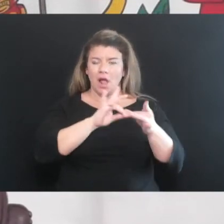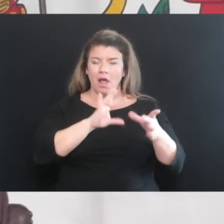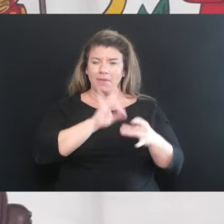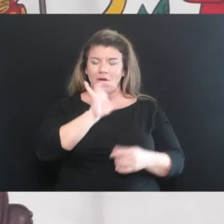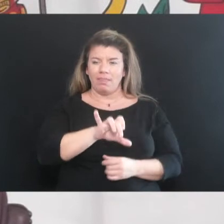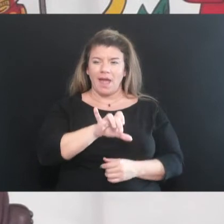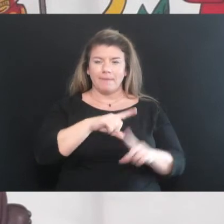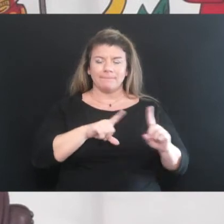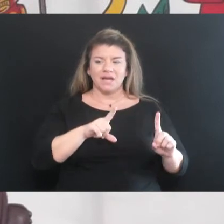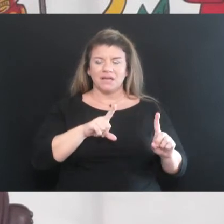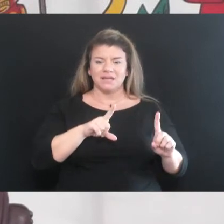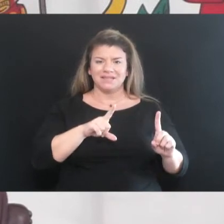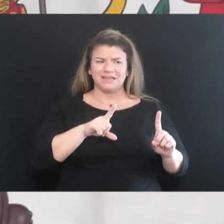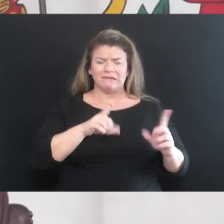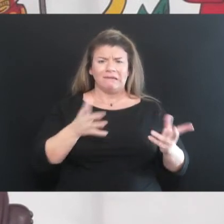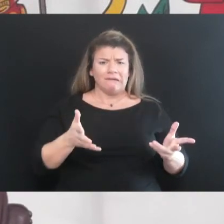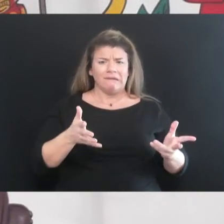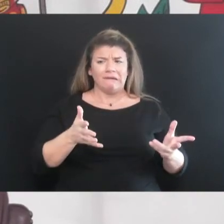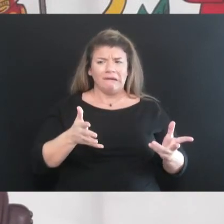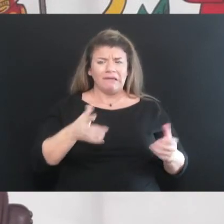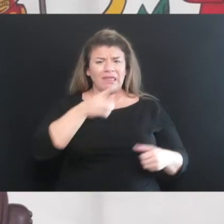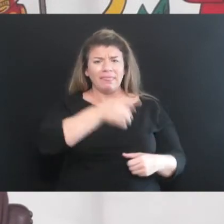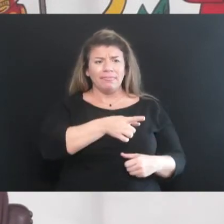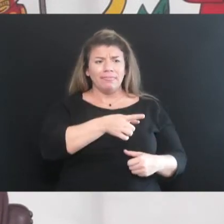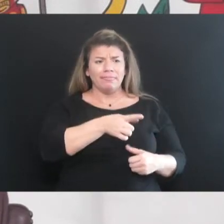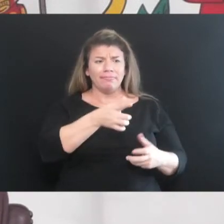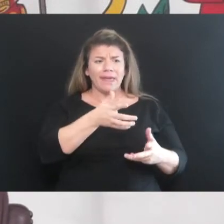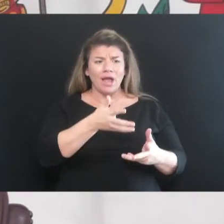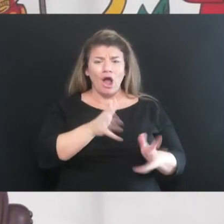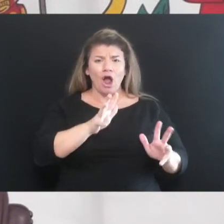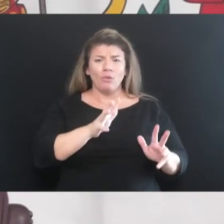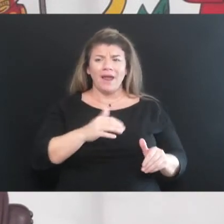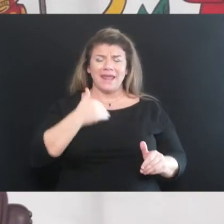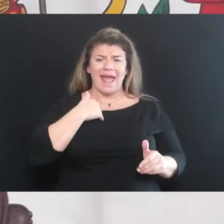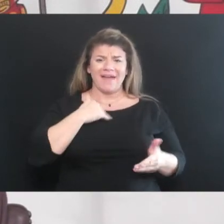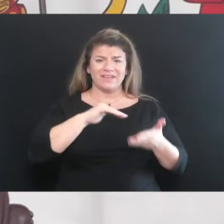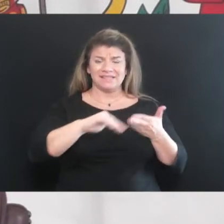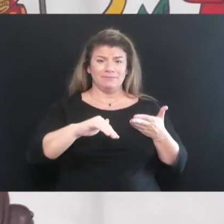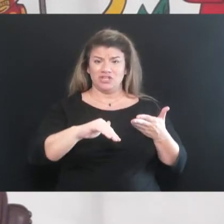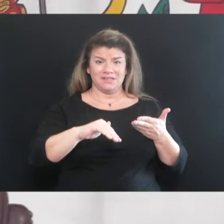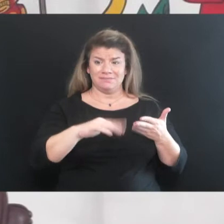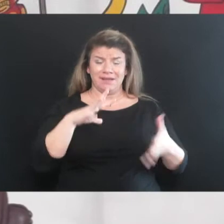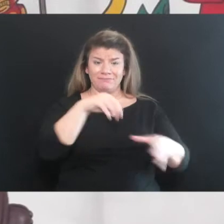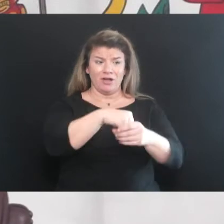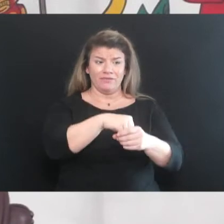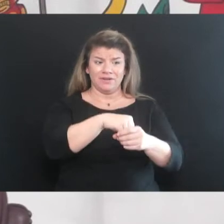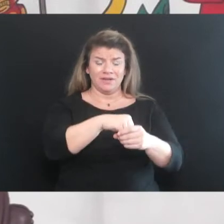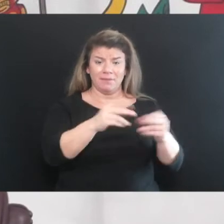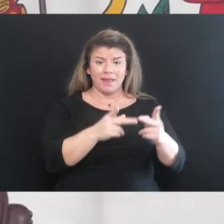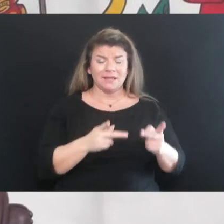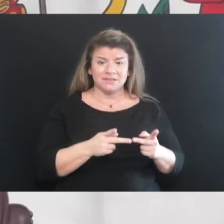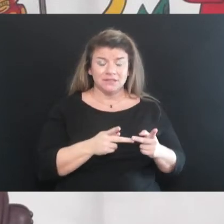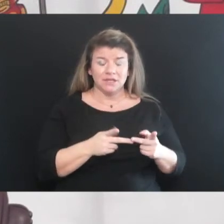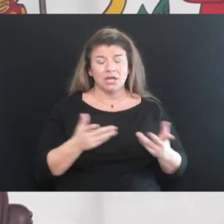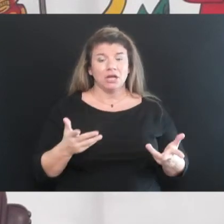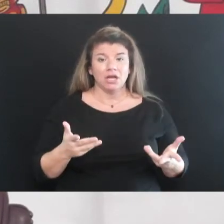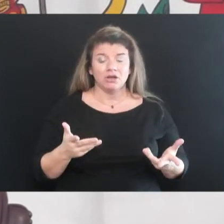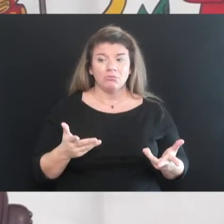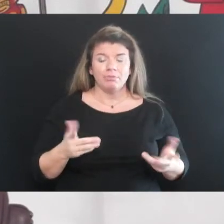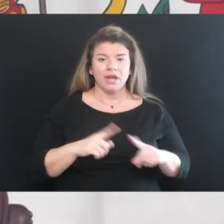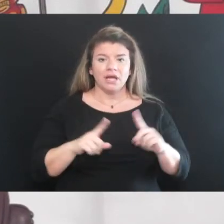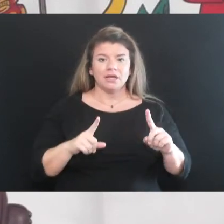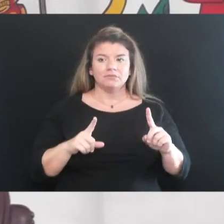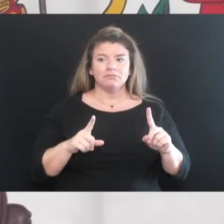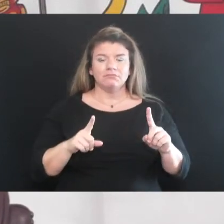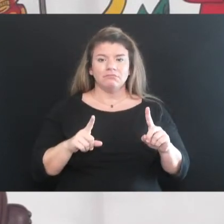know, that I think that they already have exemptions that are in place and everything, but I don't